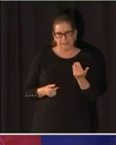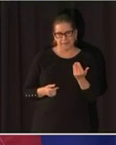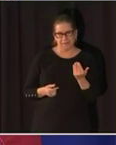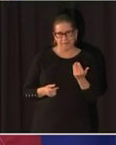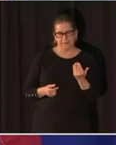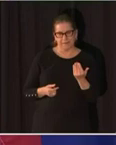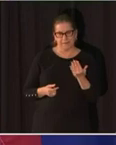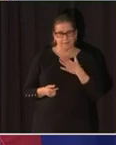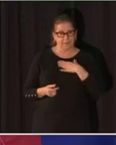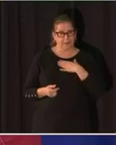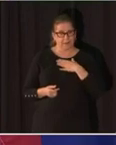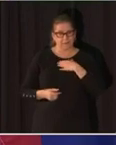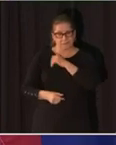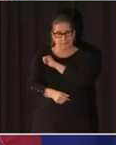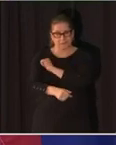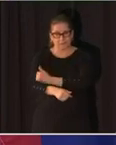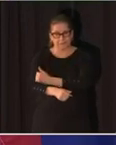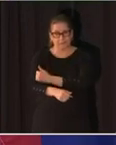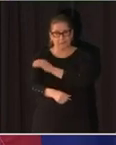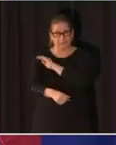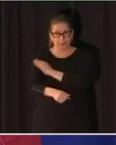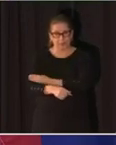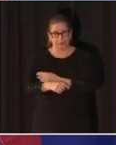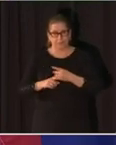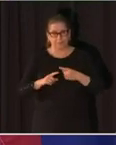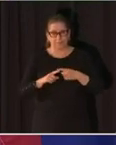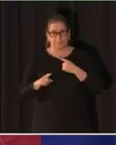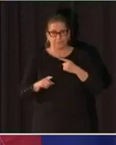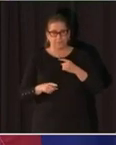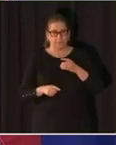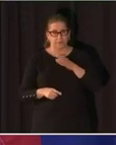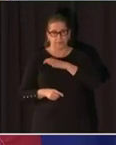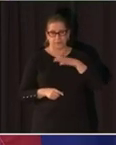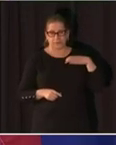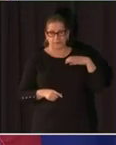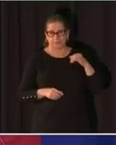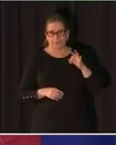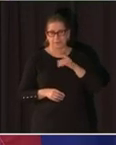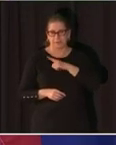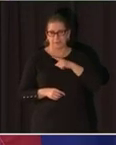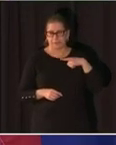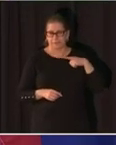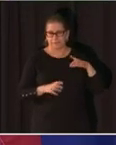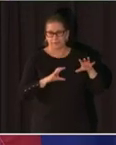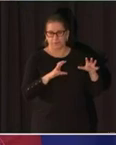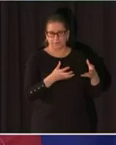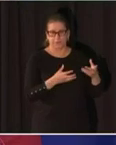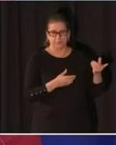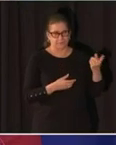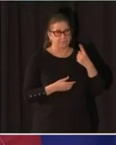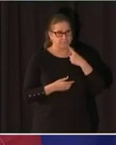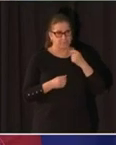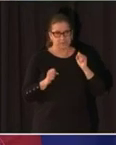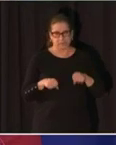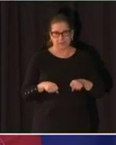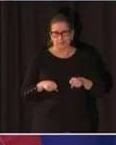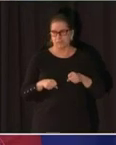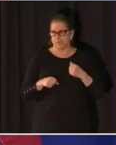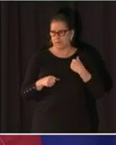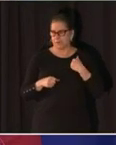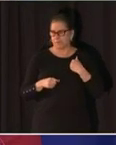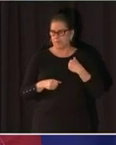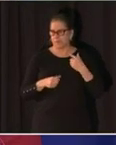this stage runs through June the 8th. So if we need to extend beyond that, which